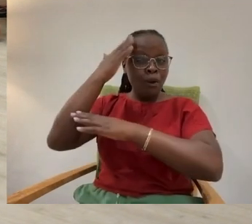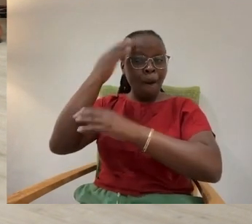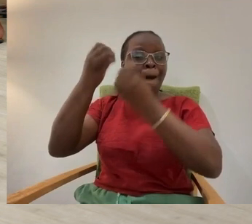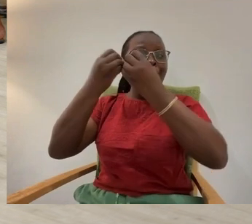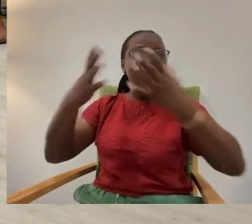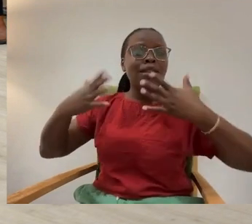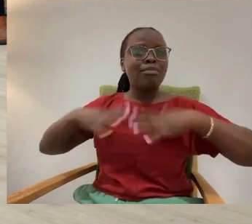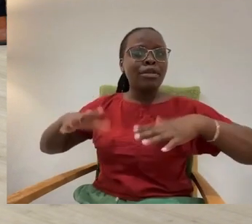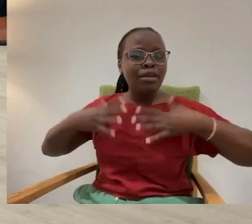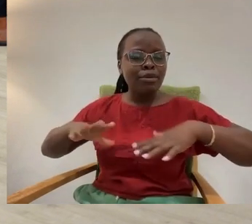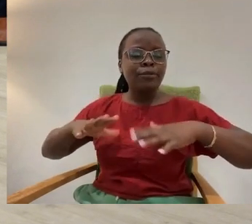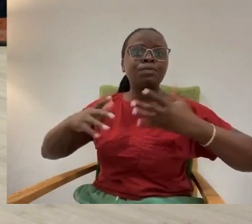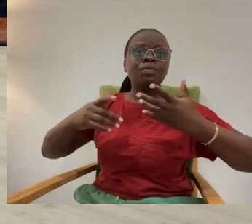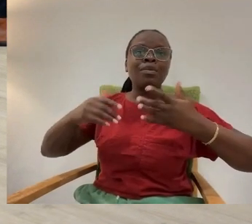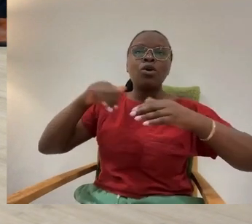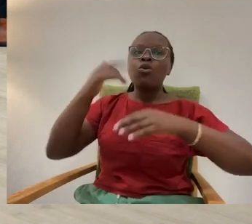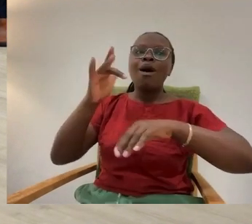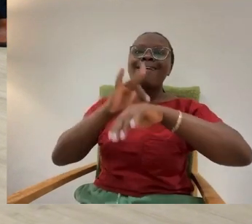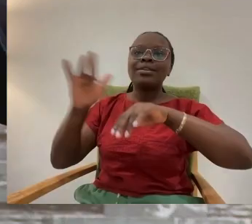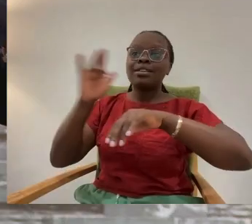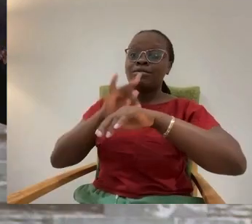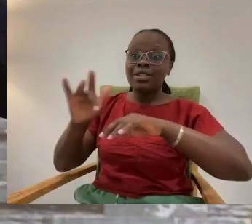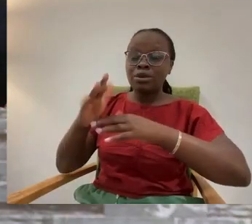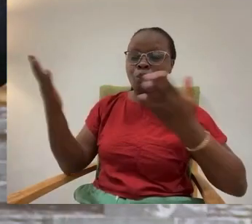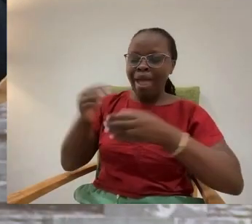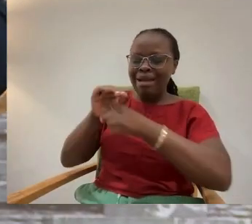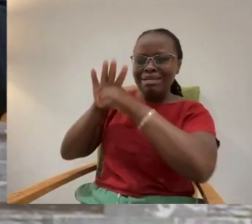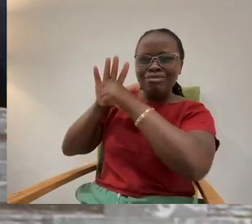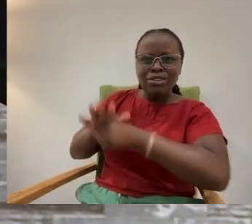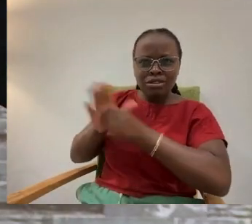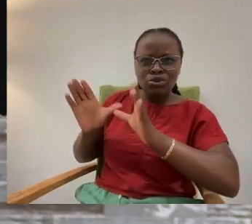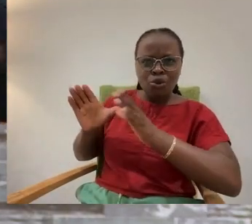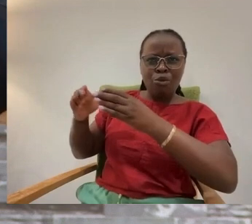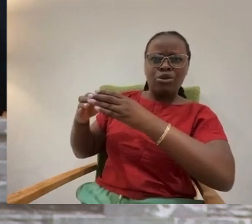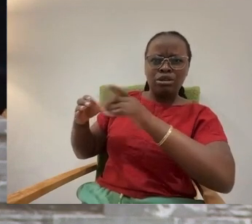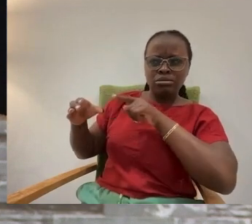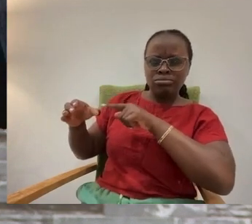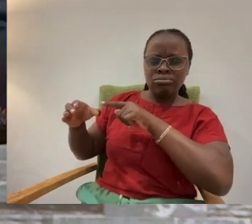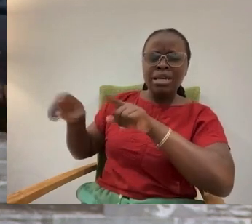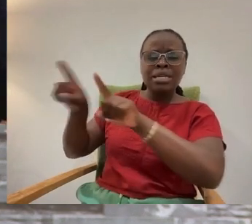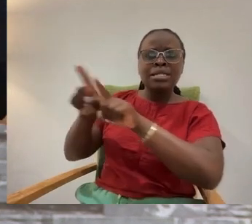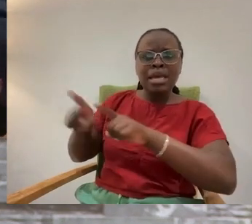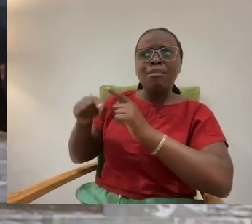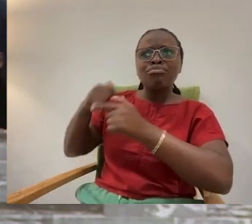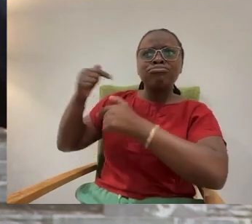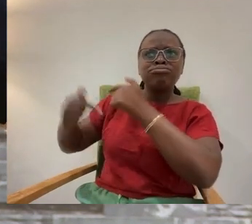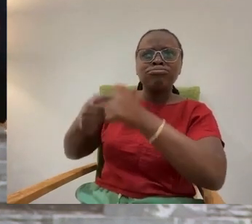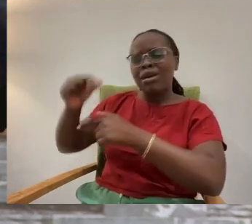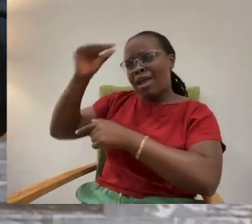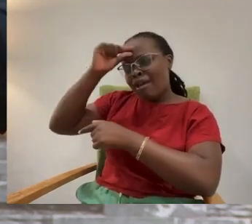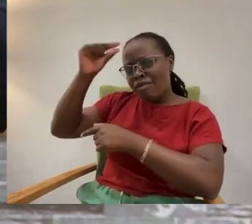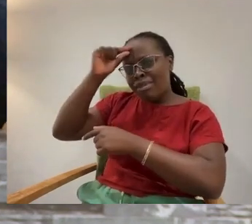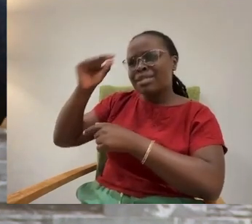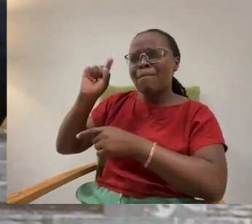the people that are being affected significantly are the marginalized one. Also collectively as well as government primarily has to